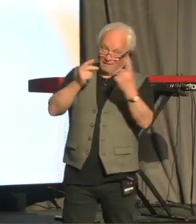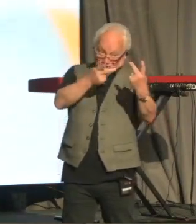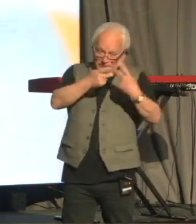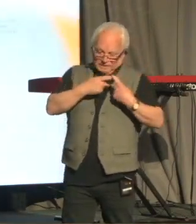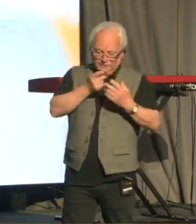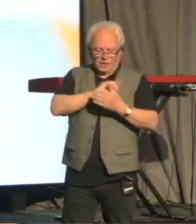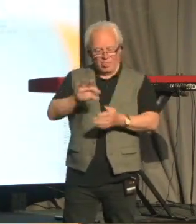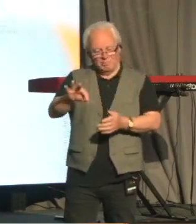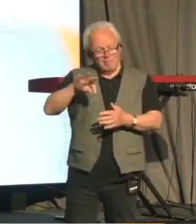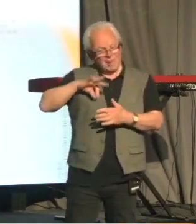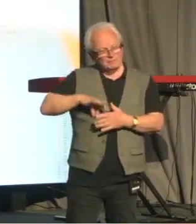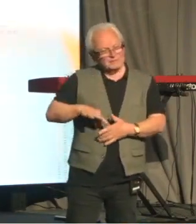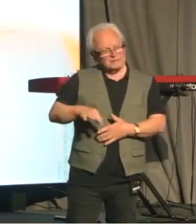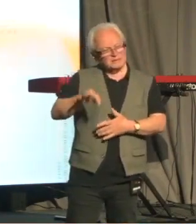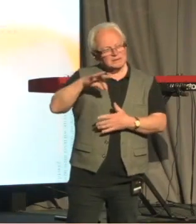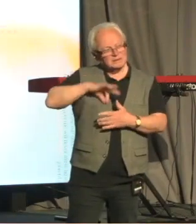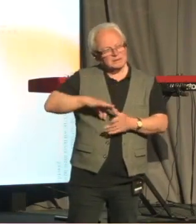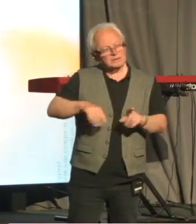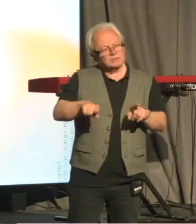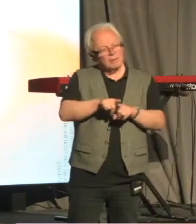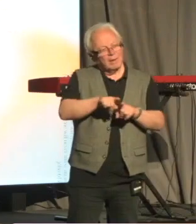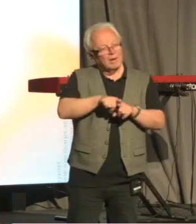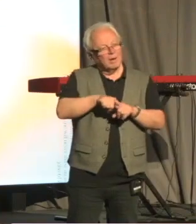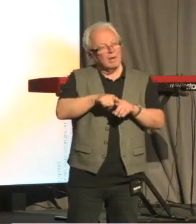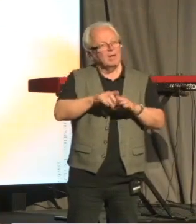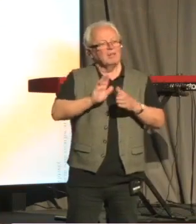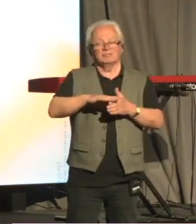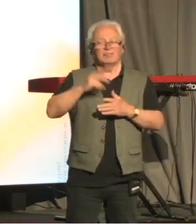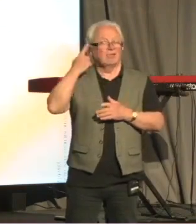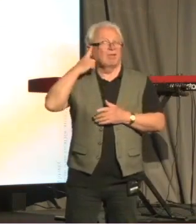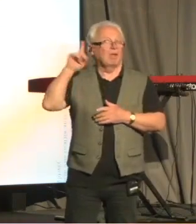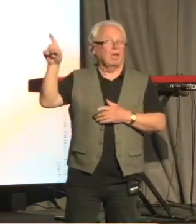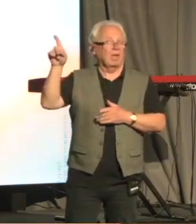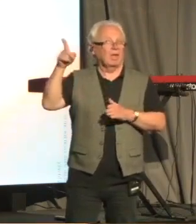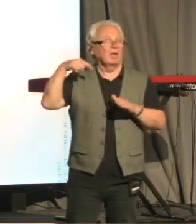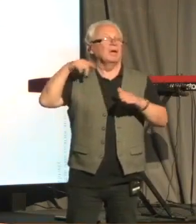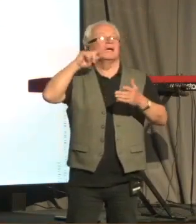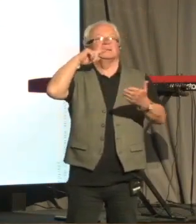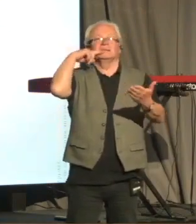out into the world trying to find that temporary fix.